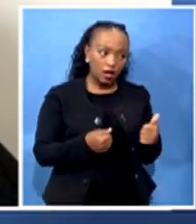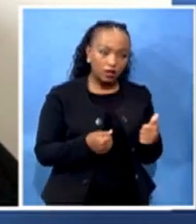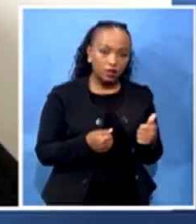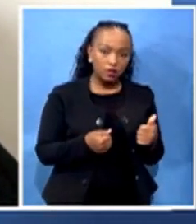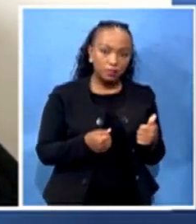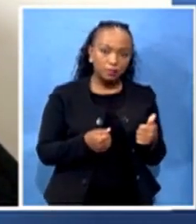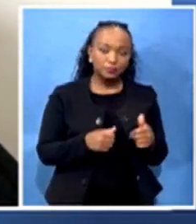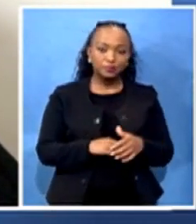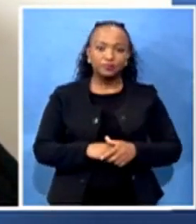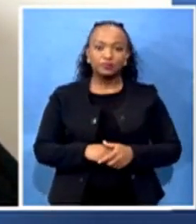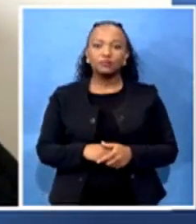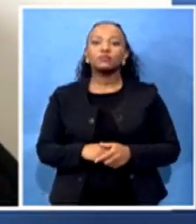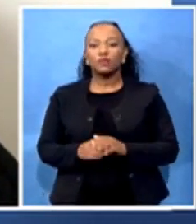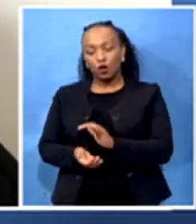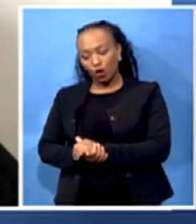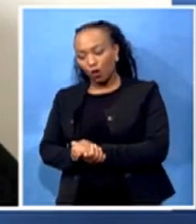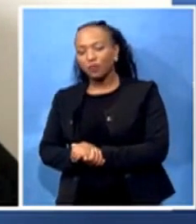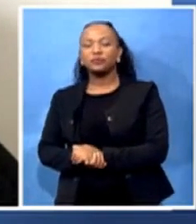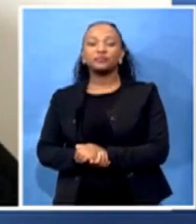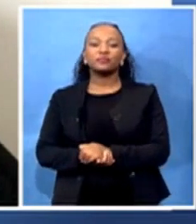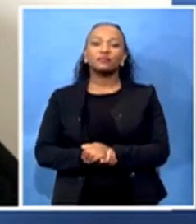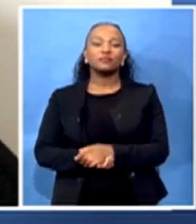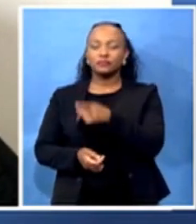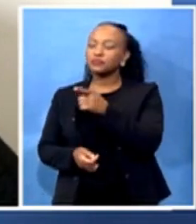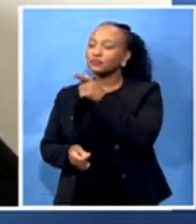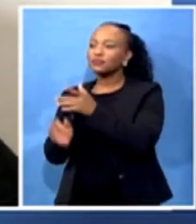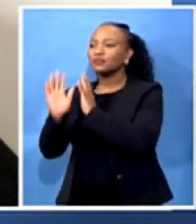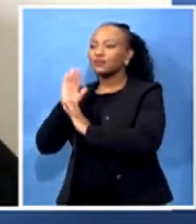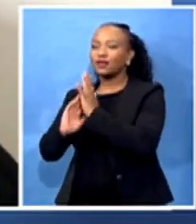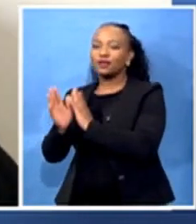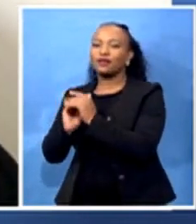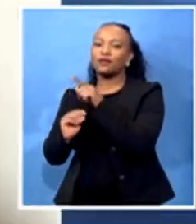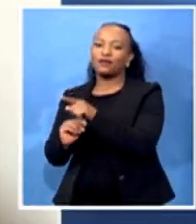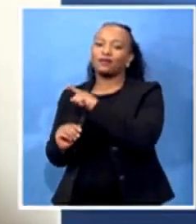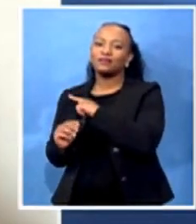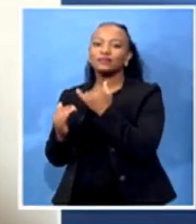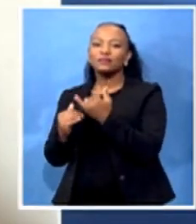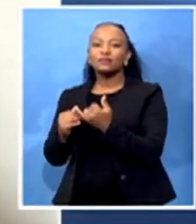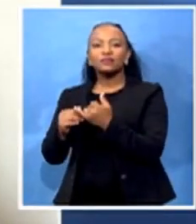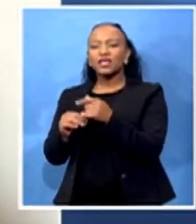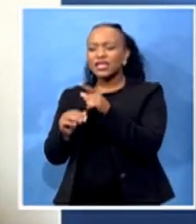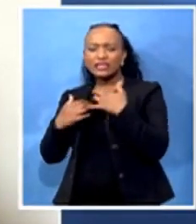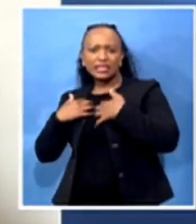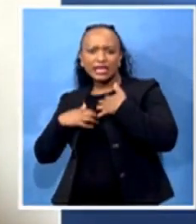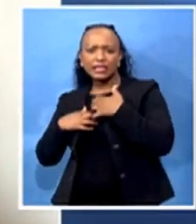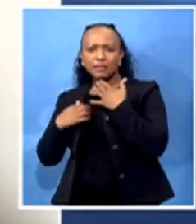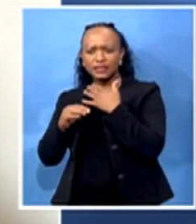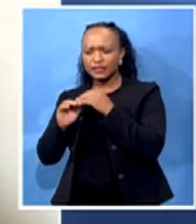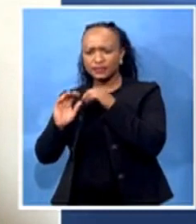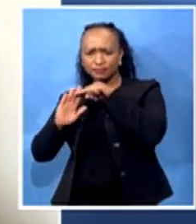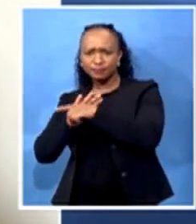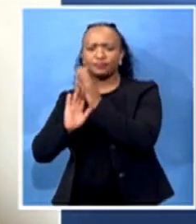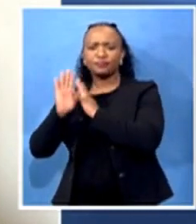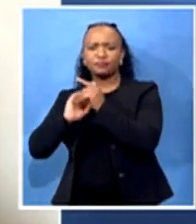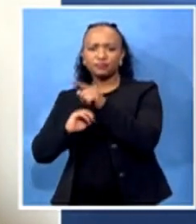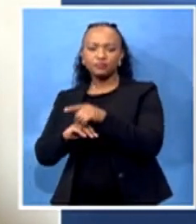Now tell us, what is this all about? Sounds exciting. Yeah, so it's basically a translation software that you can